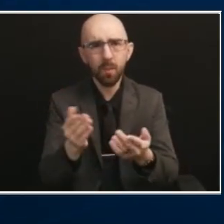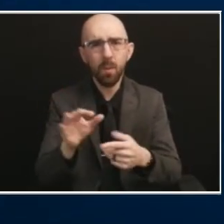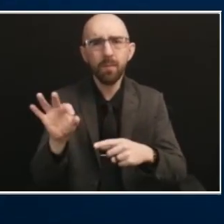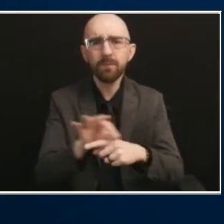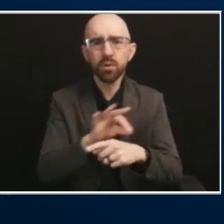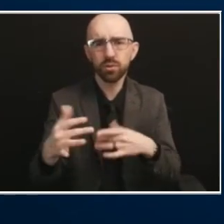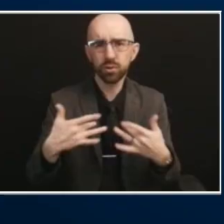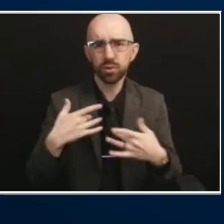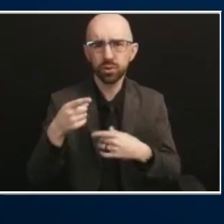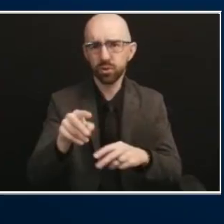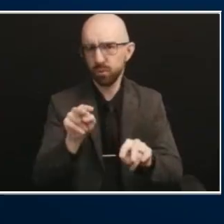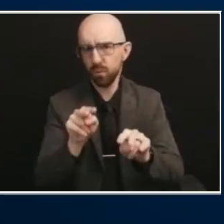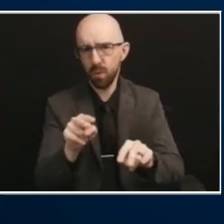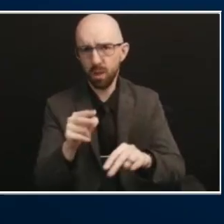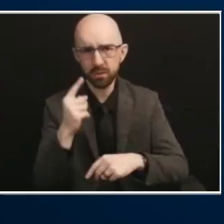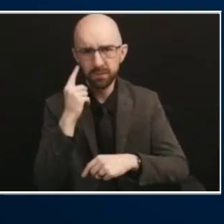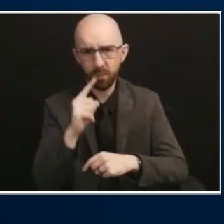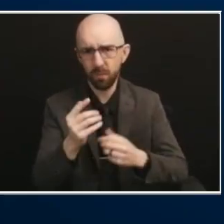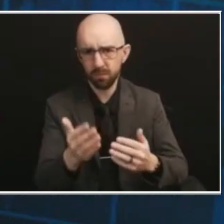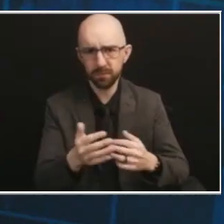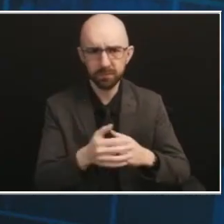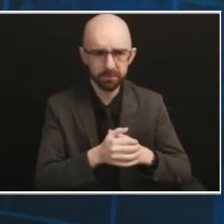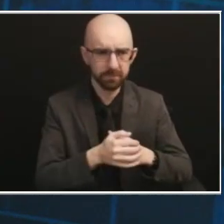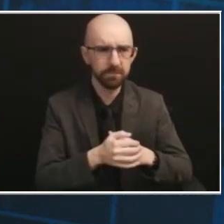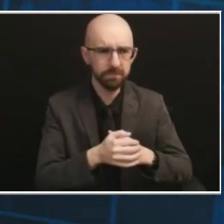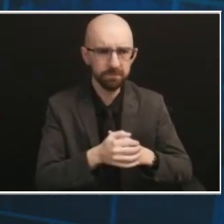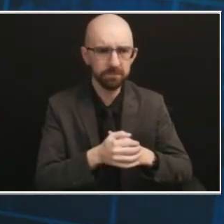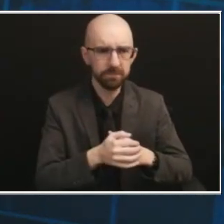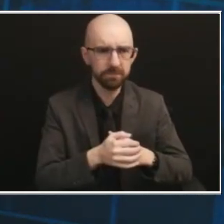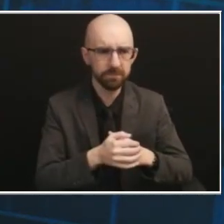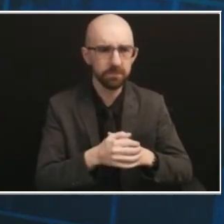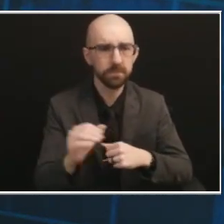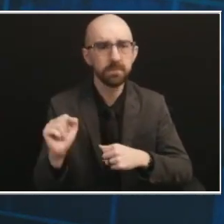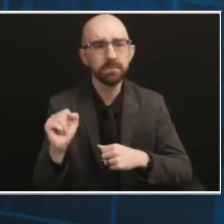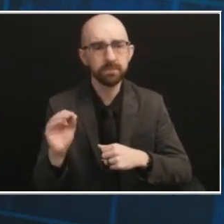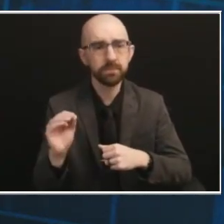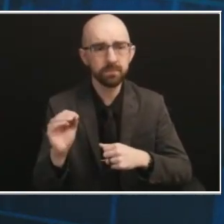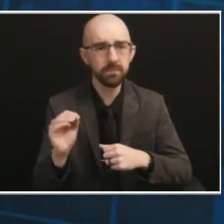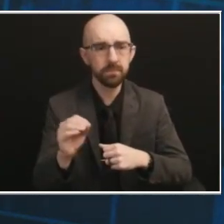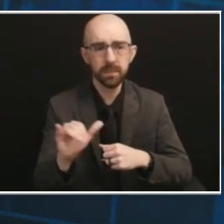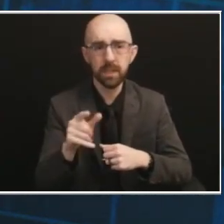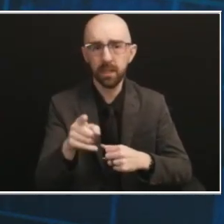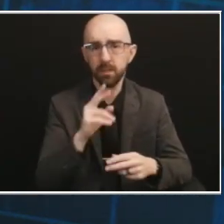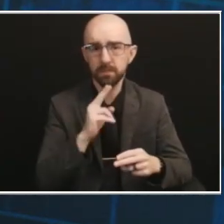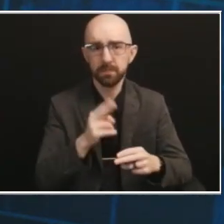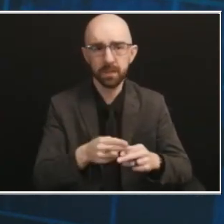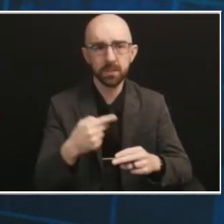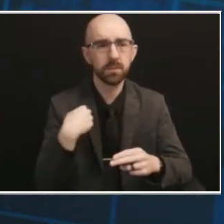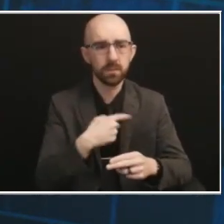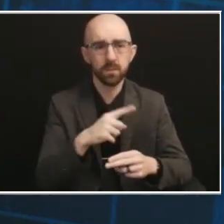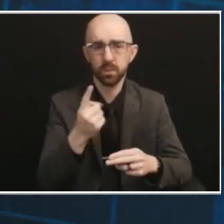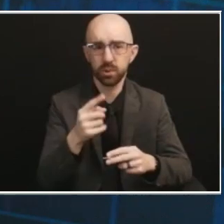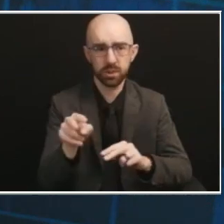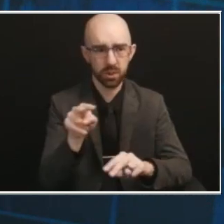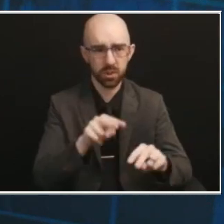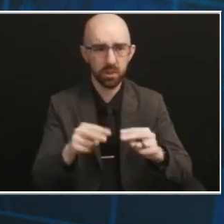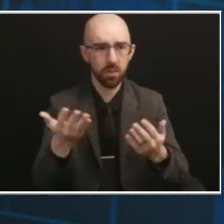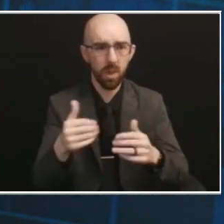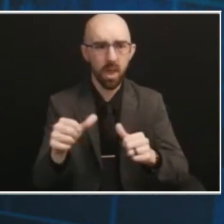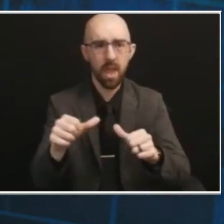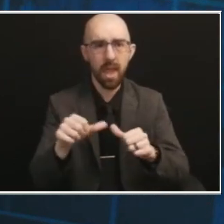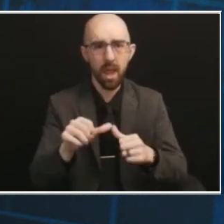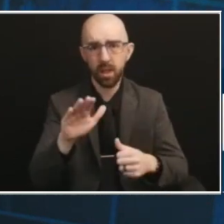you were concerned with and watching for? So, like you were saying, we were just looking at what areas of Ezra's